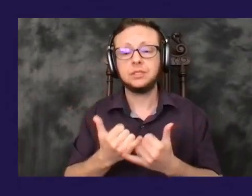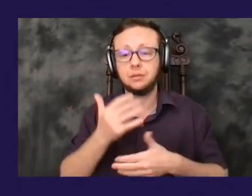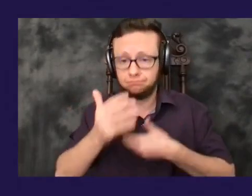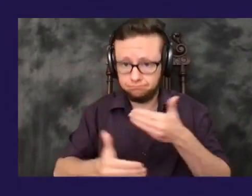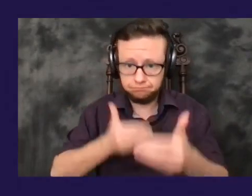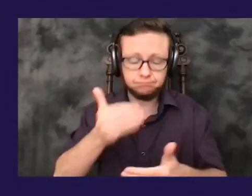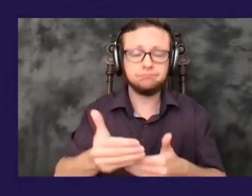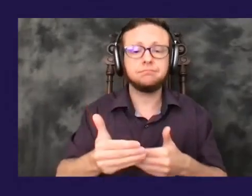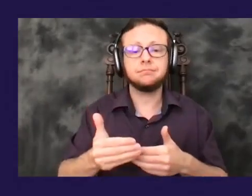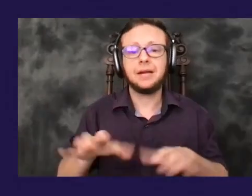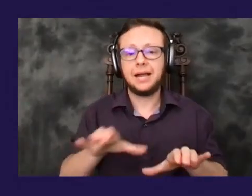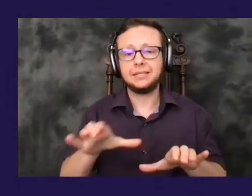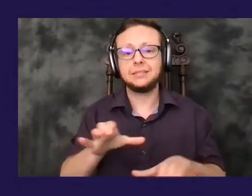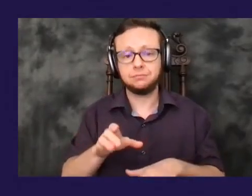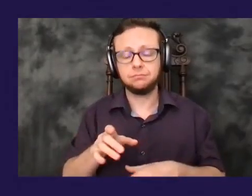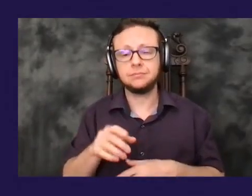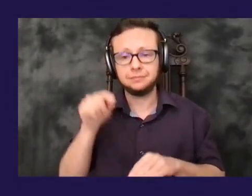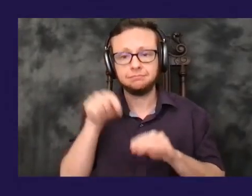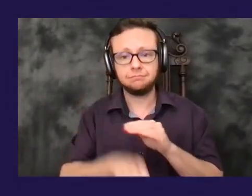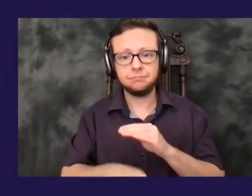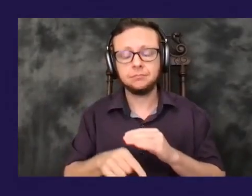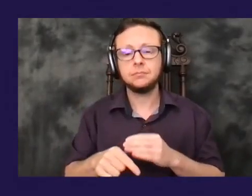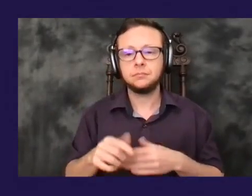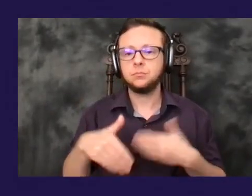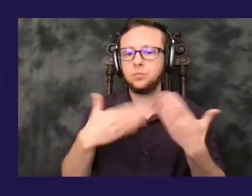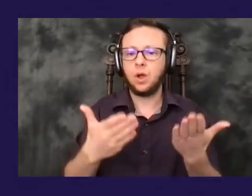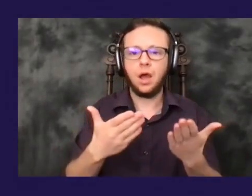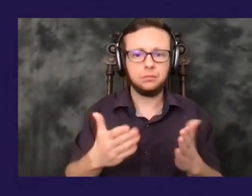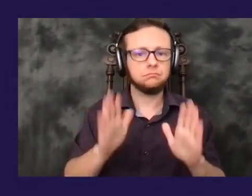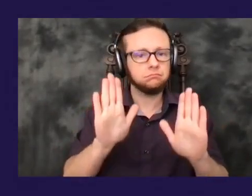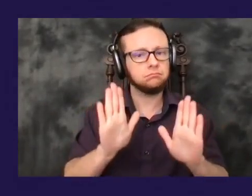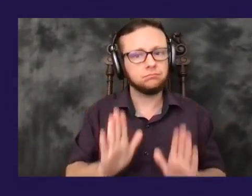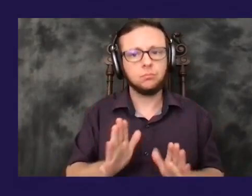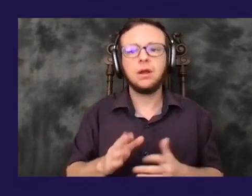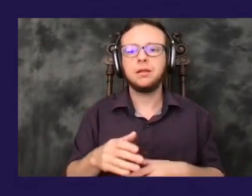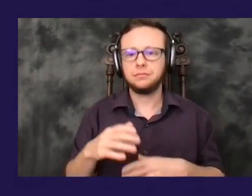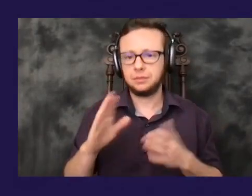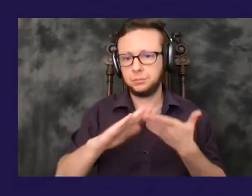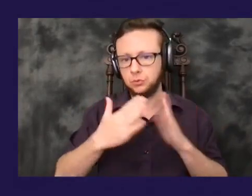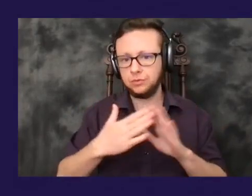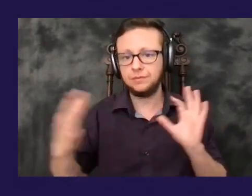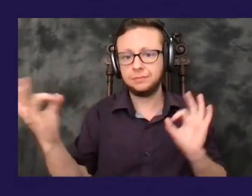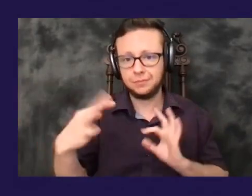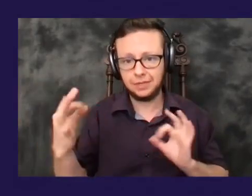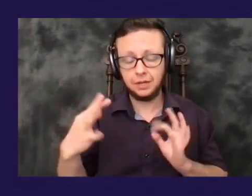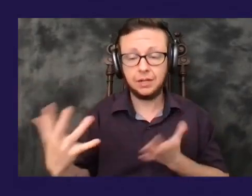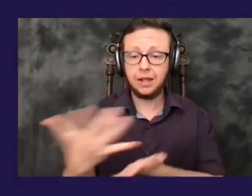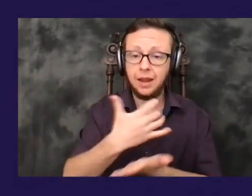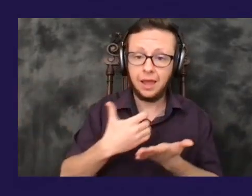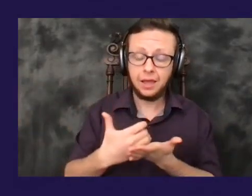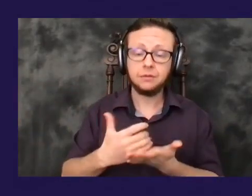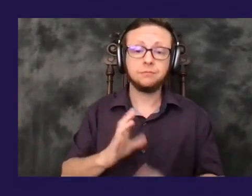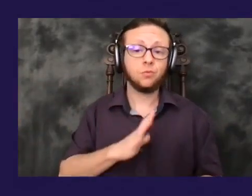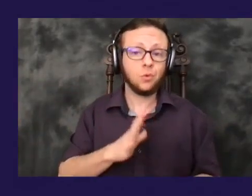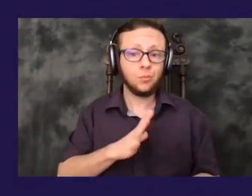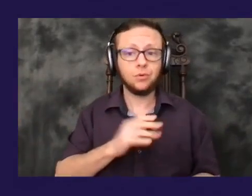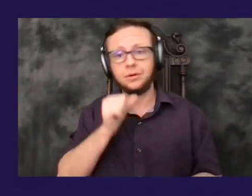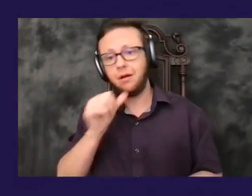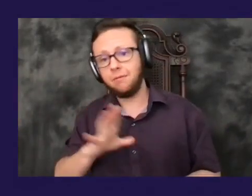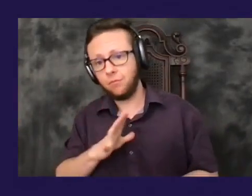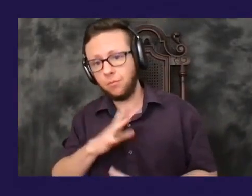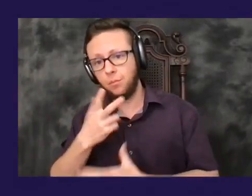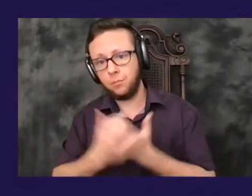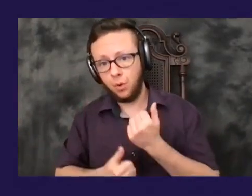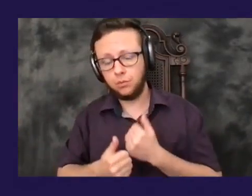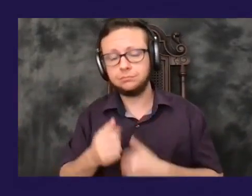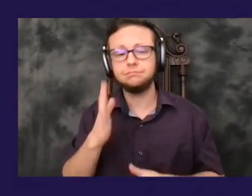activities provided invaluable community feedback. Feedback was collected both formally and informally. Some